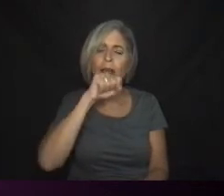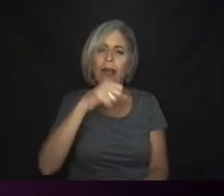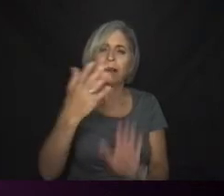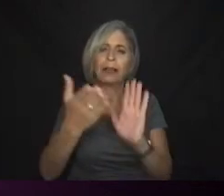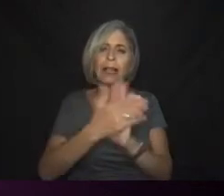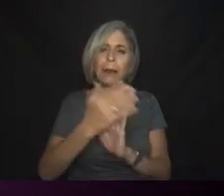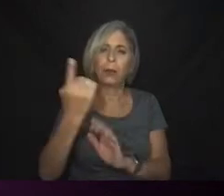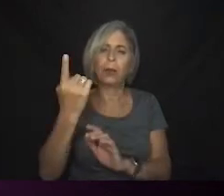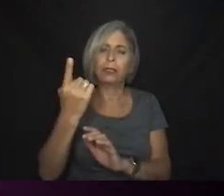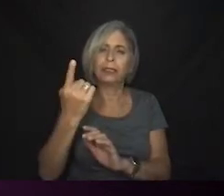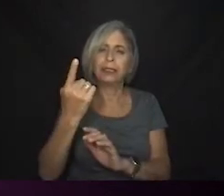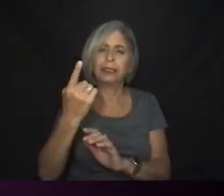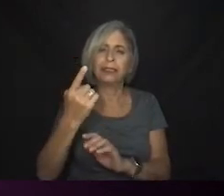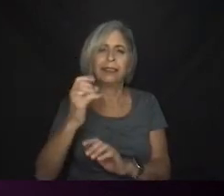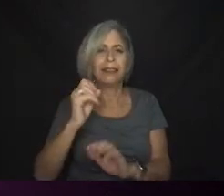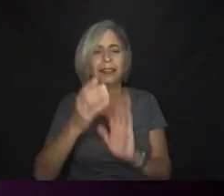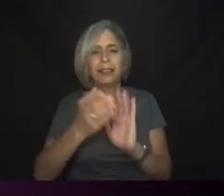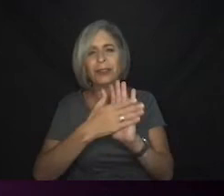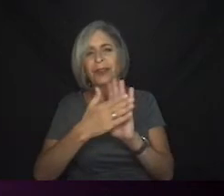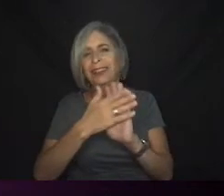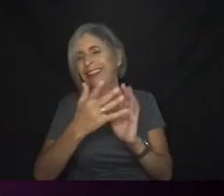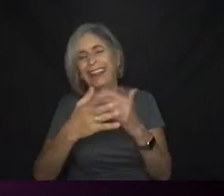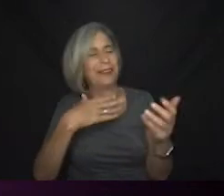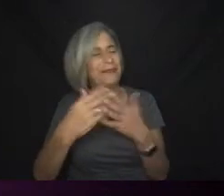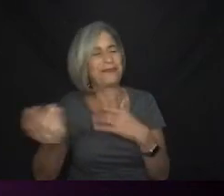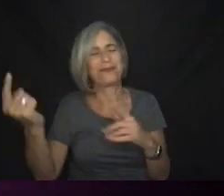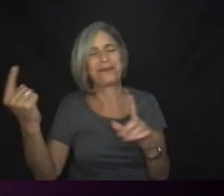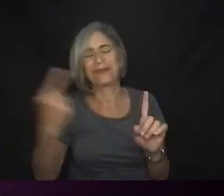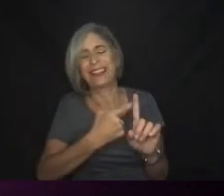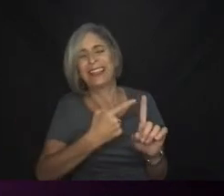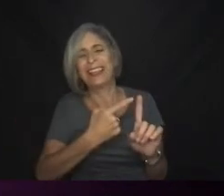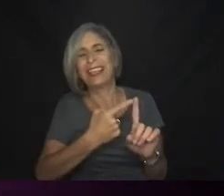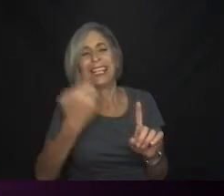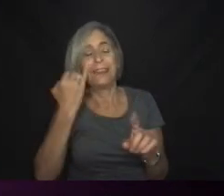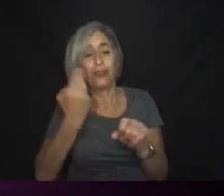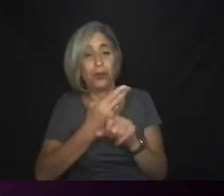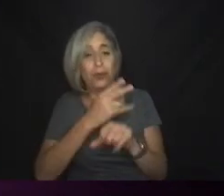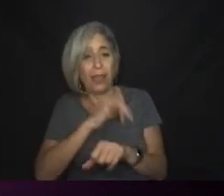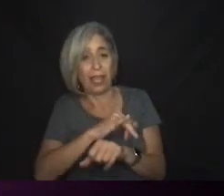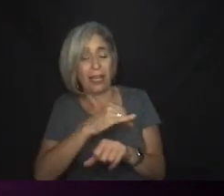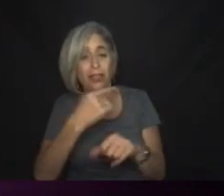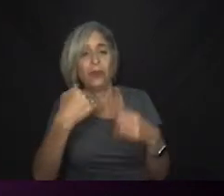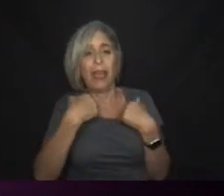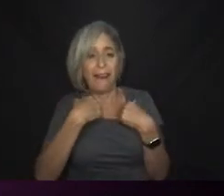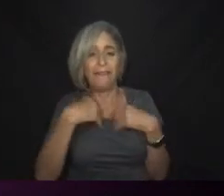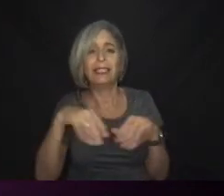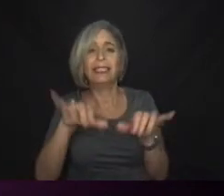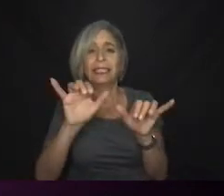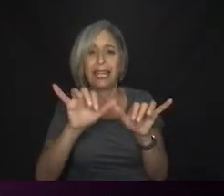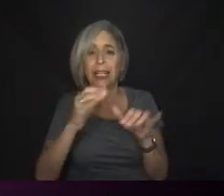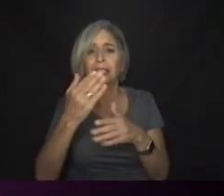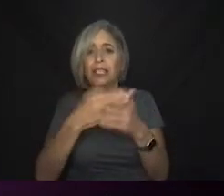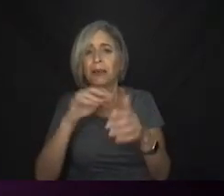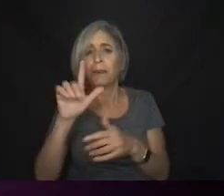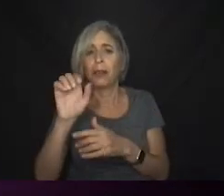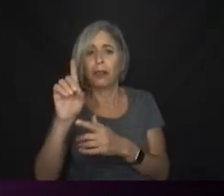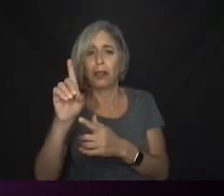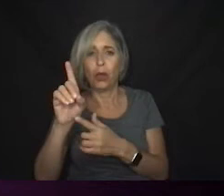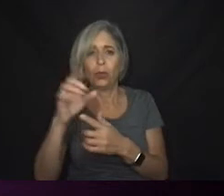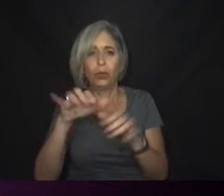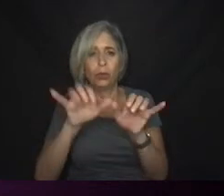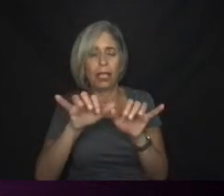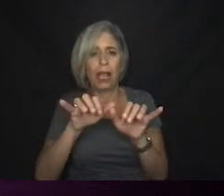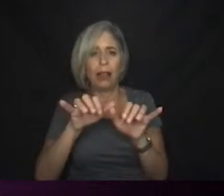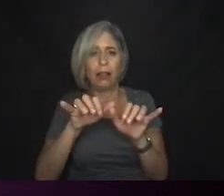said once, but thank you. You'll use Postgres, it's great, and then you have some scale, you have some load, and you scale what? You